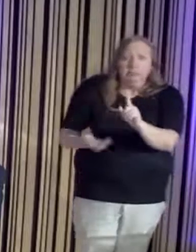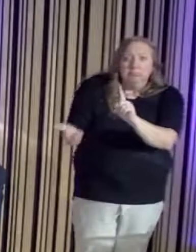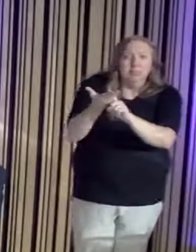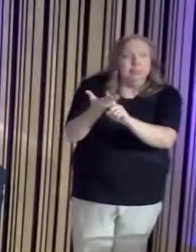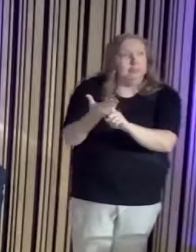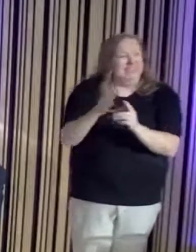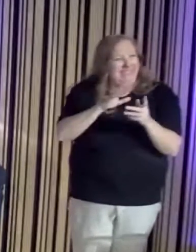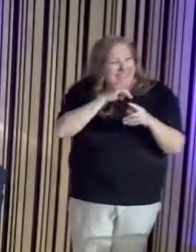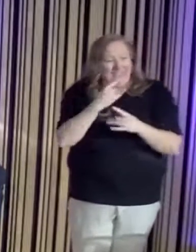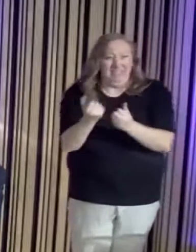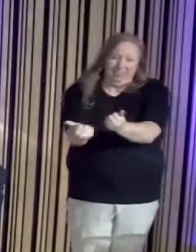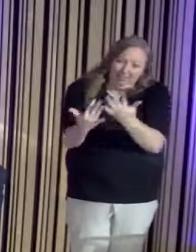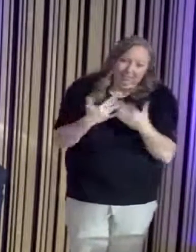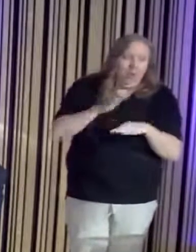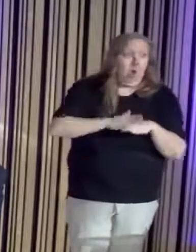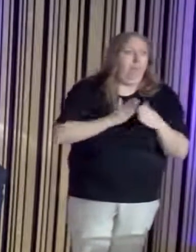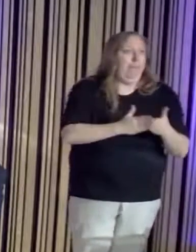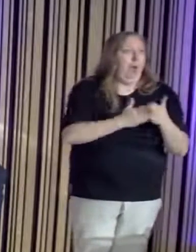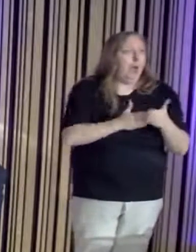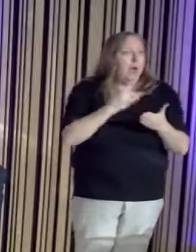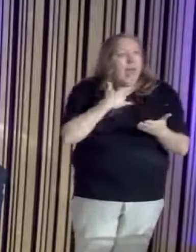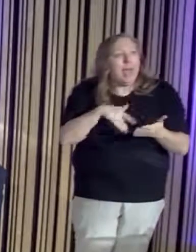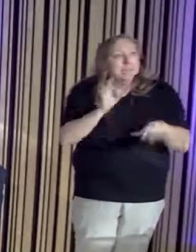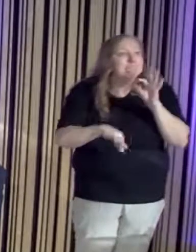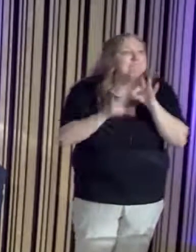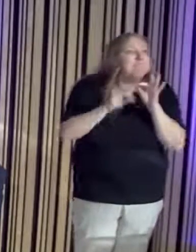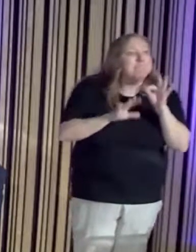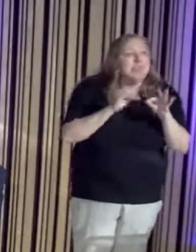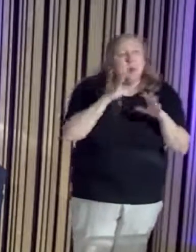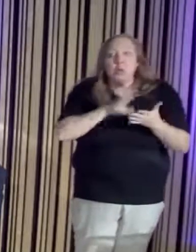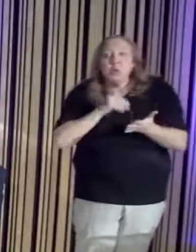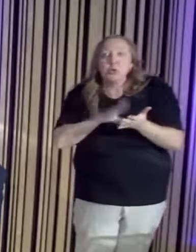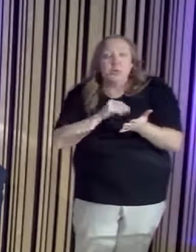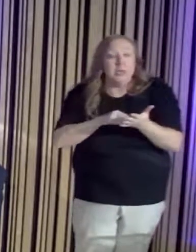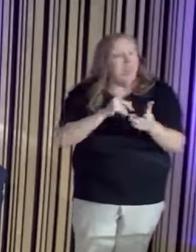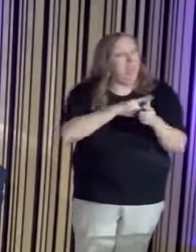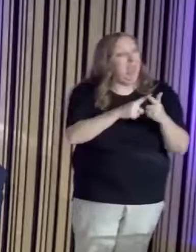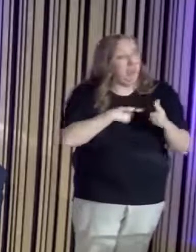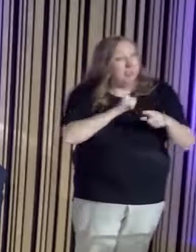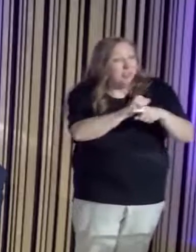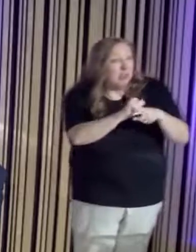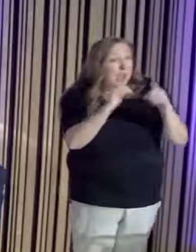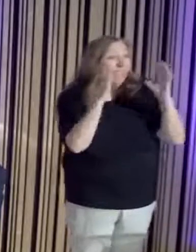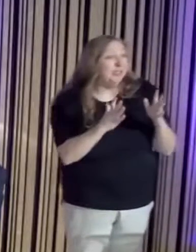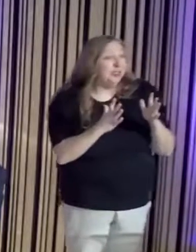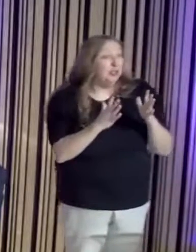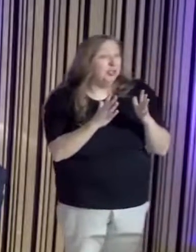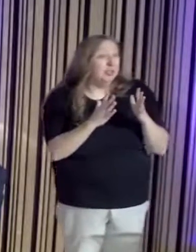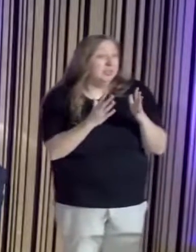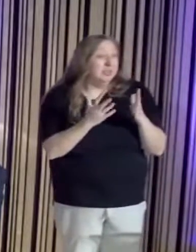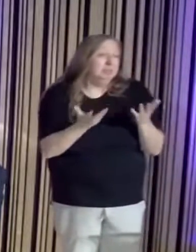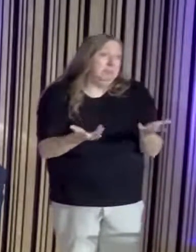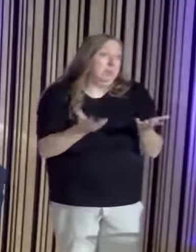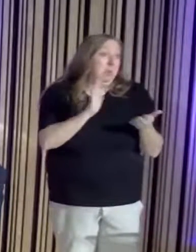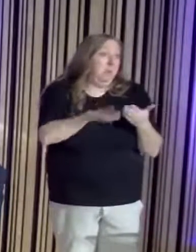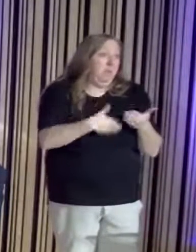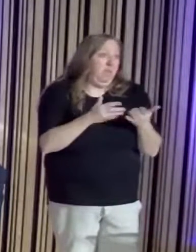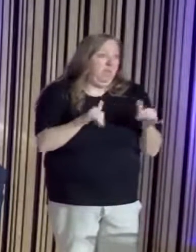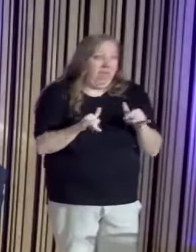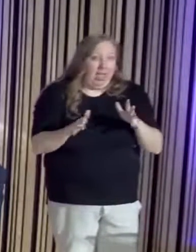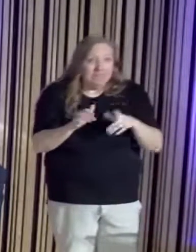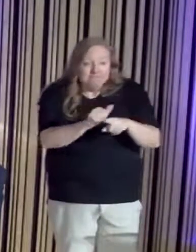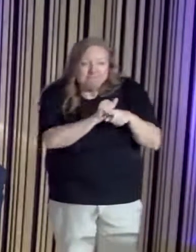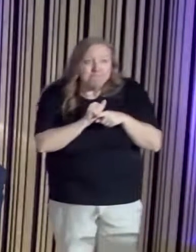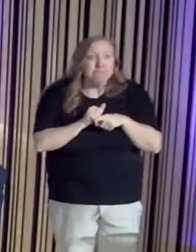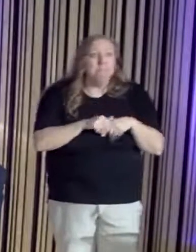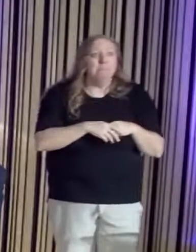of culture. So we cannot replicate with people what we do in French in the US. It's nothing compared. Yes. And